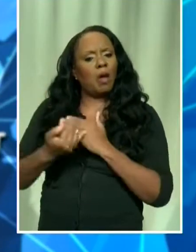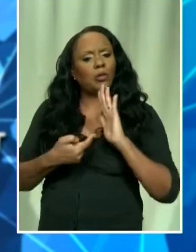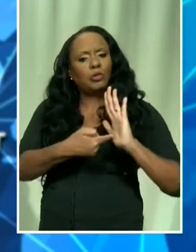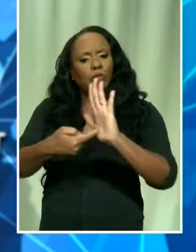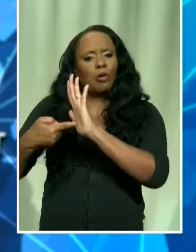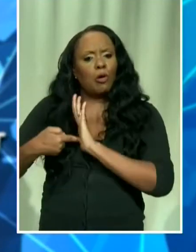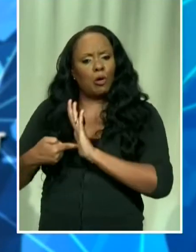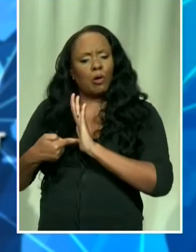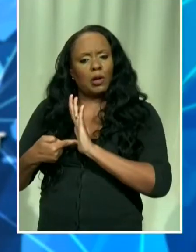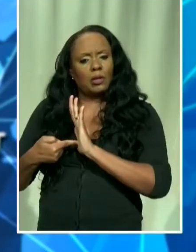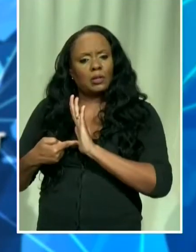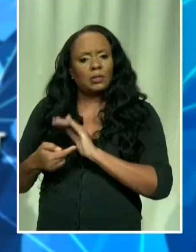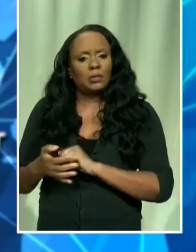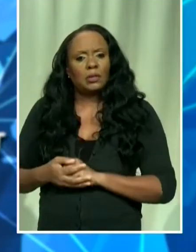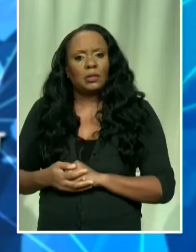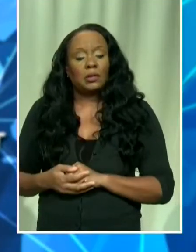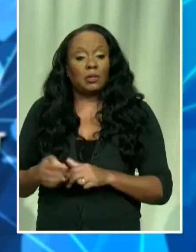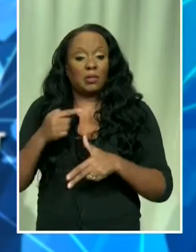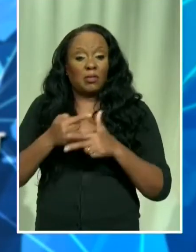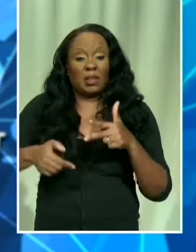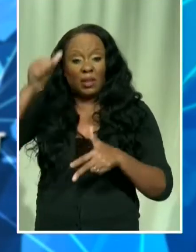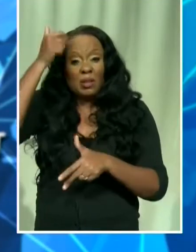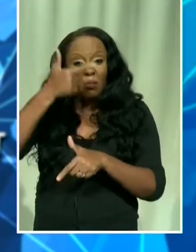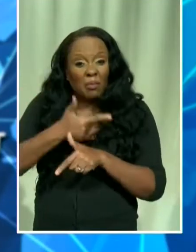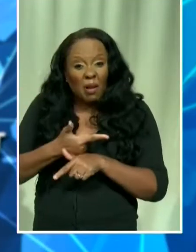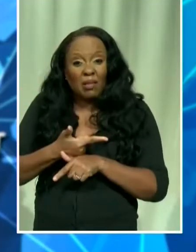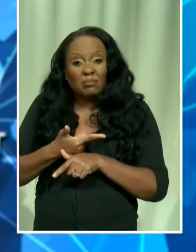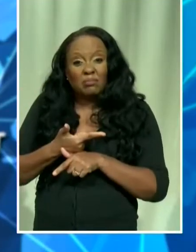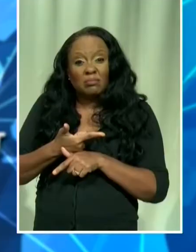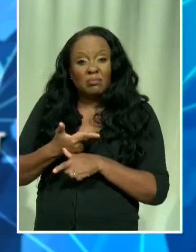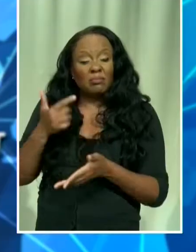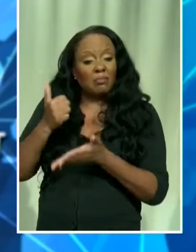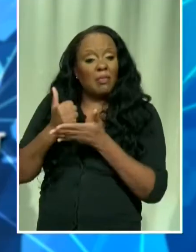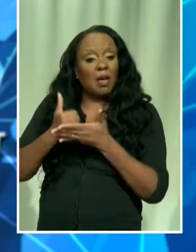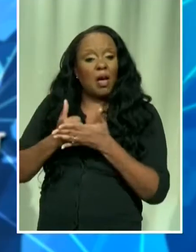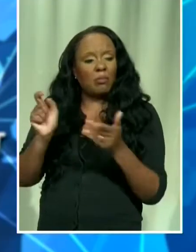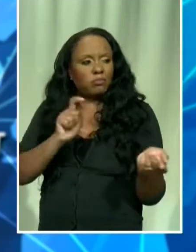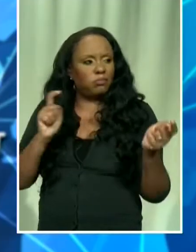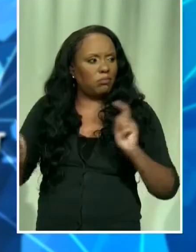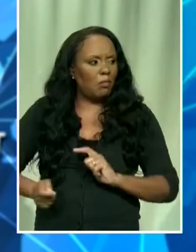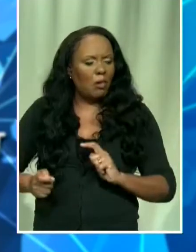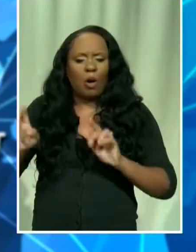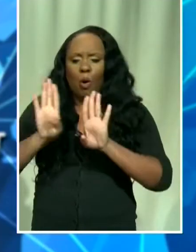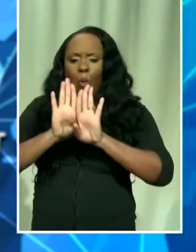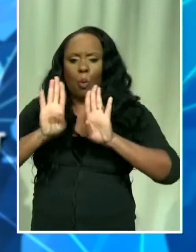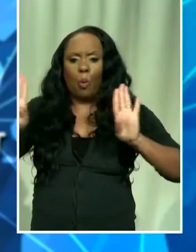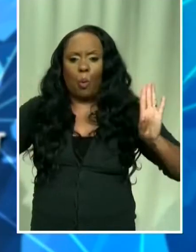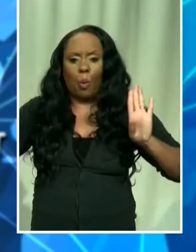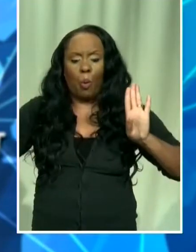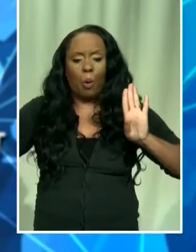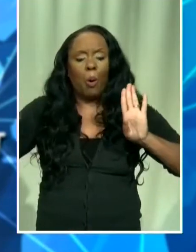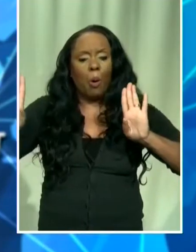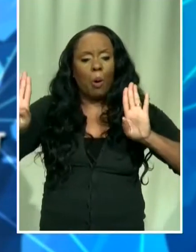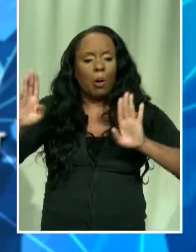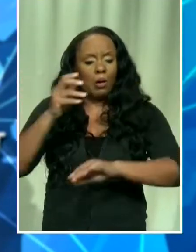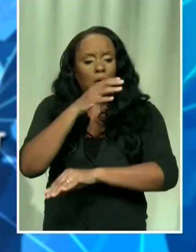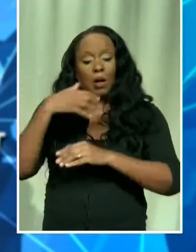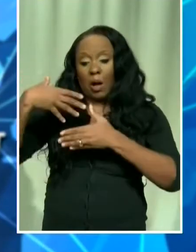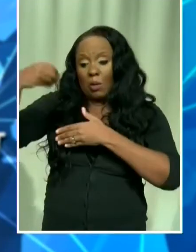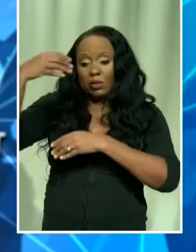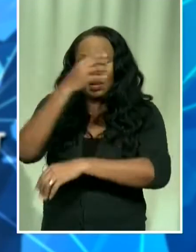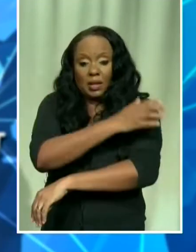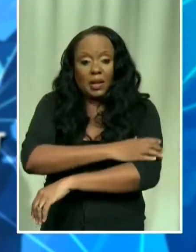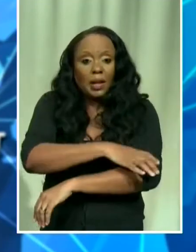talents. The Charles brothers, Sergio, Alexi and Nikolai, helped transform a blank wall outside of the St. Philip Polyclinic, one of the